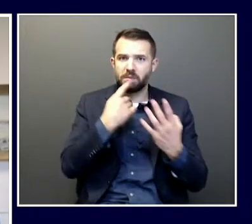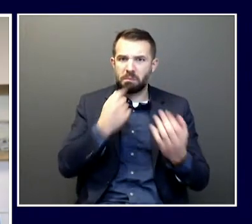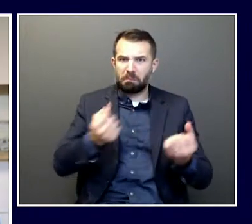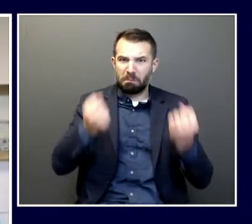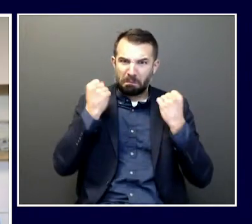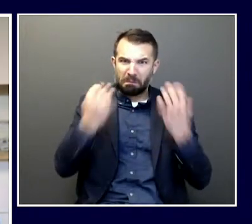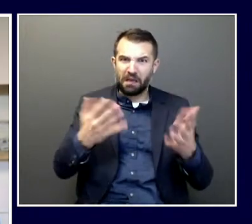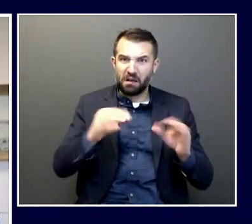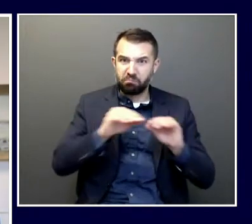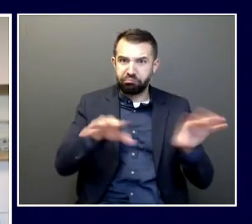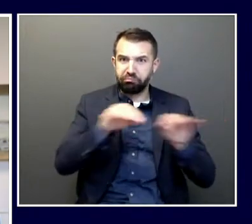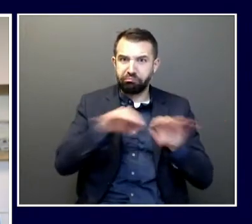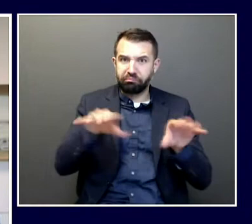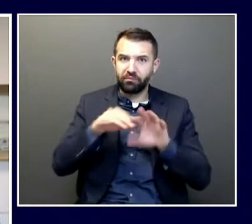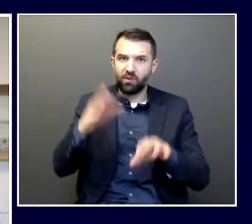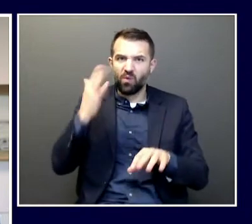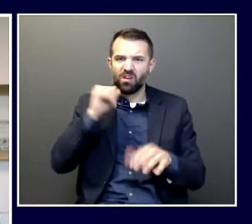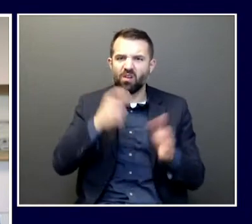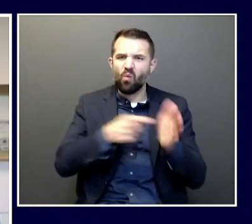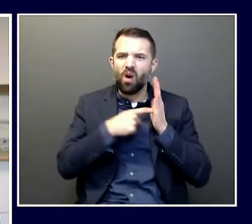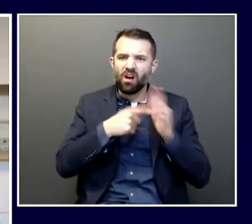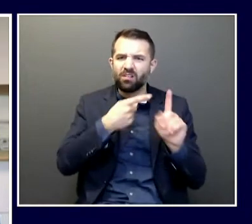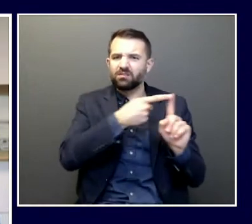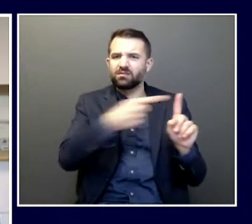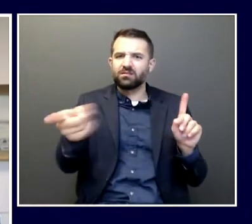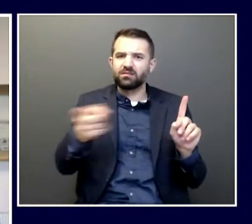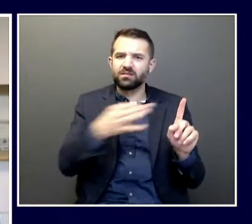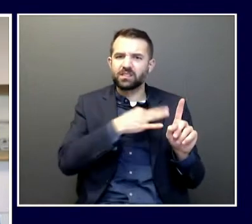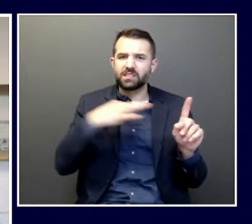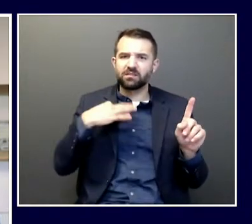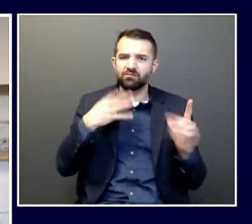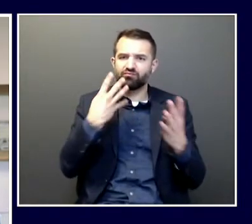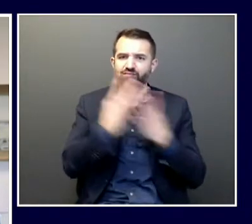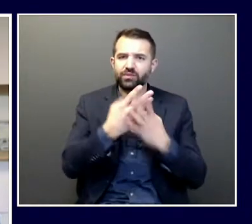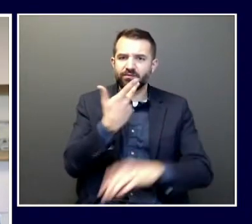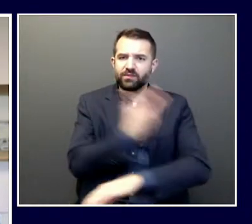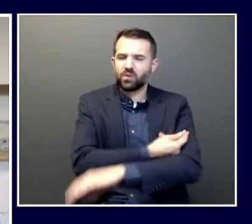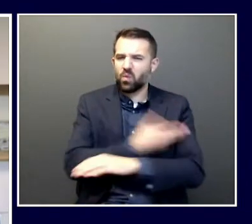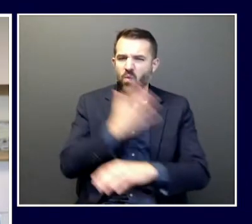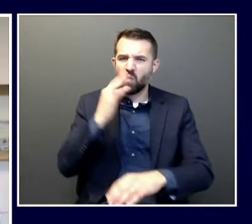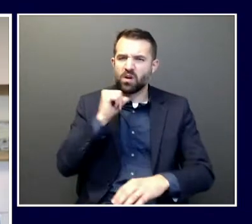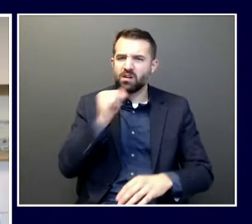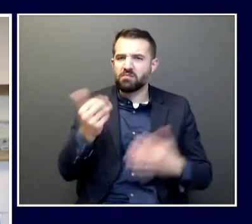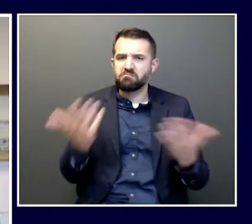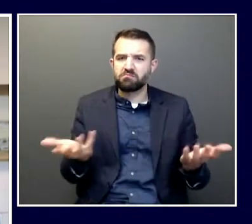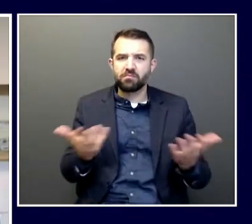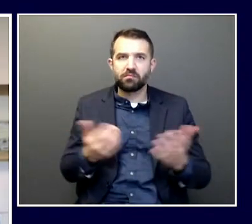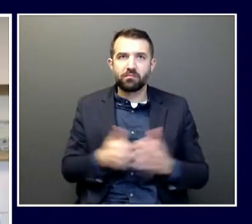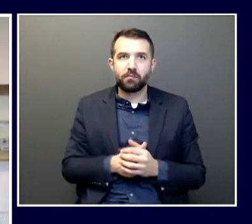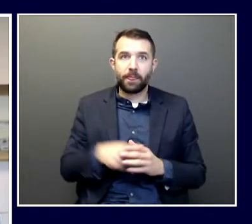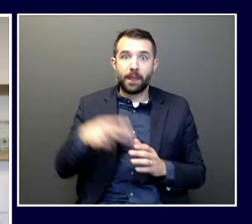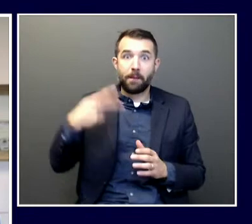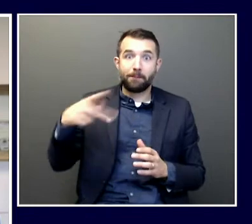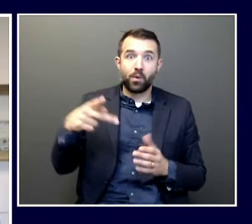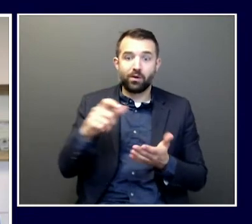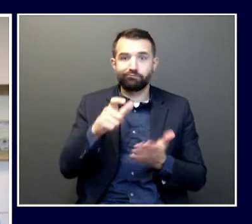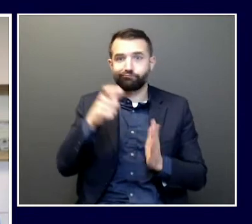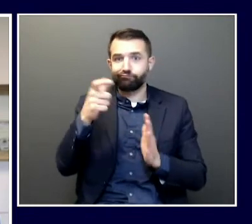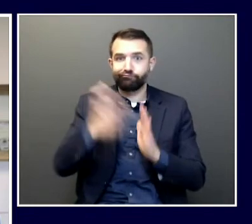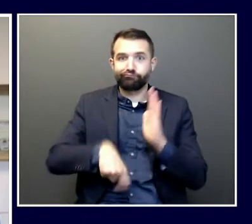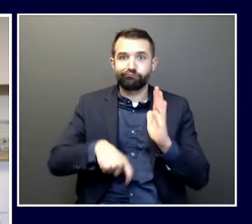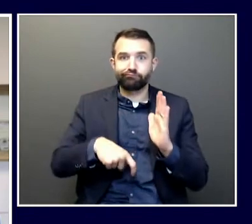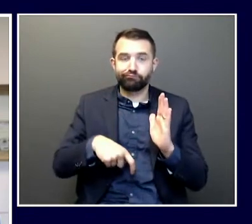corrections officers? And as the Press Herald reported last month, even those corrections officers who work providing medical